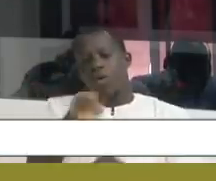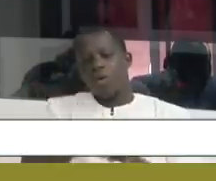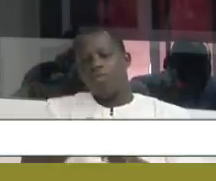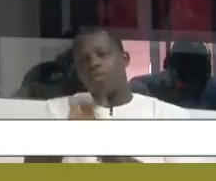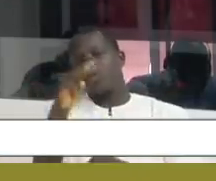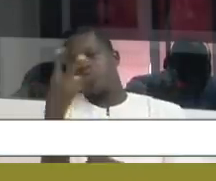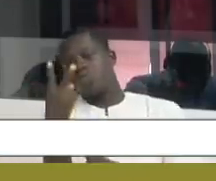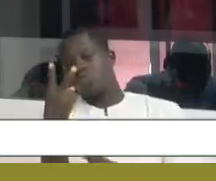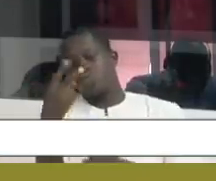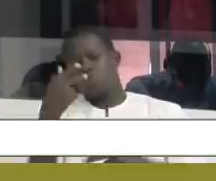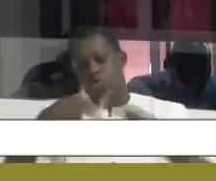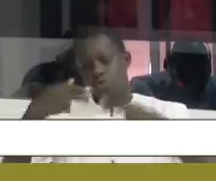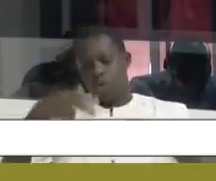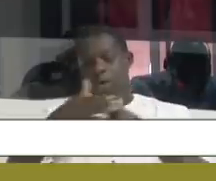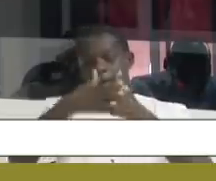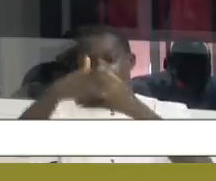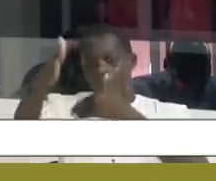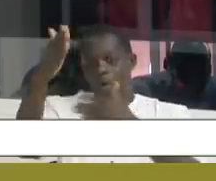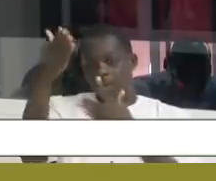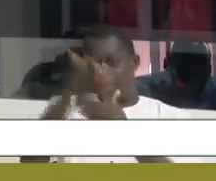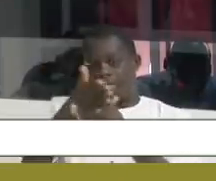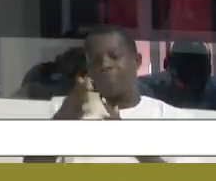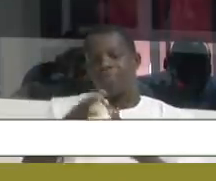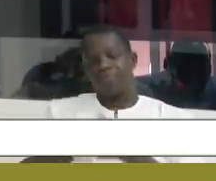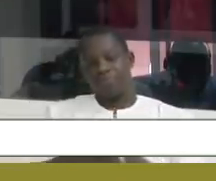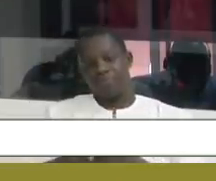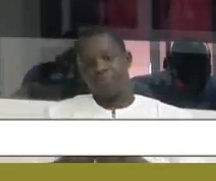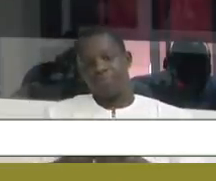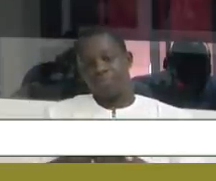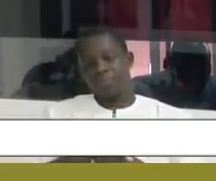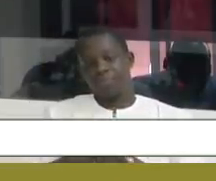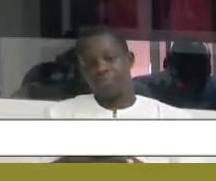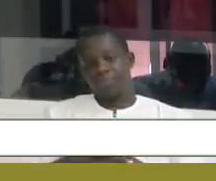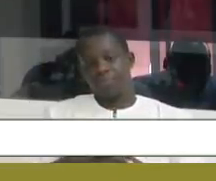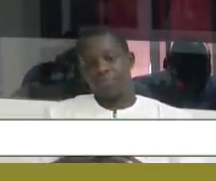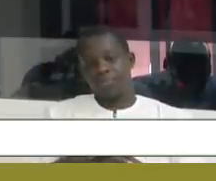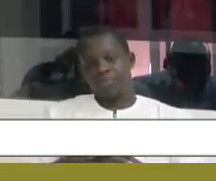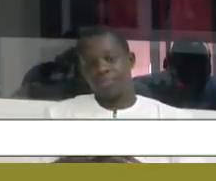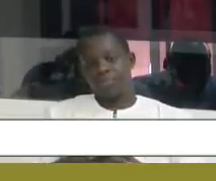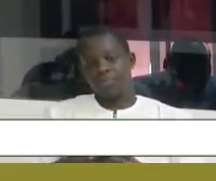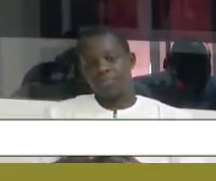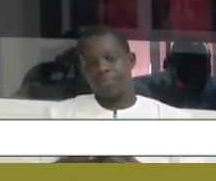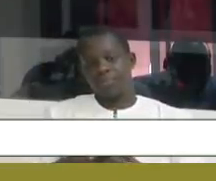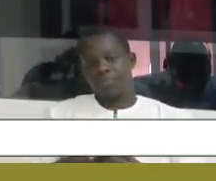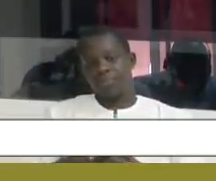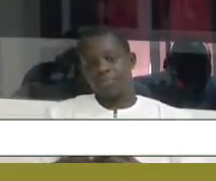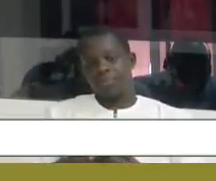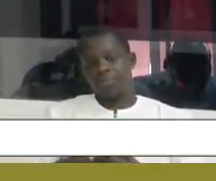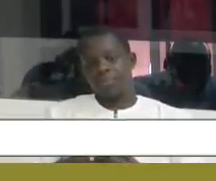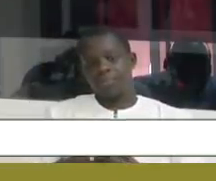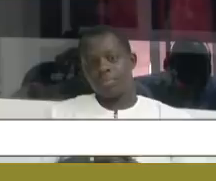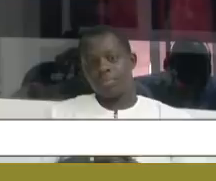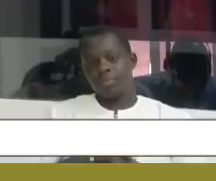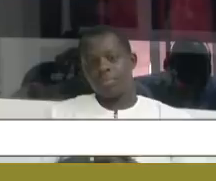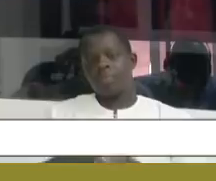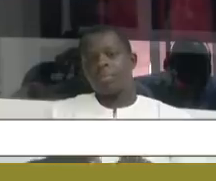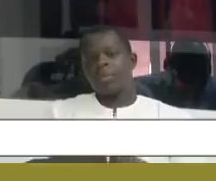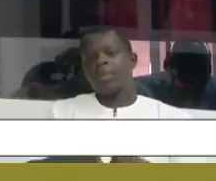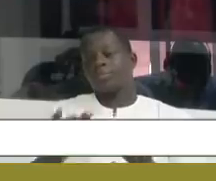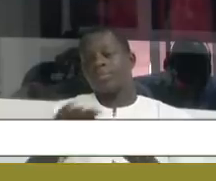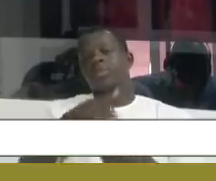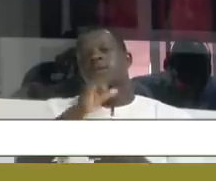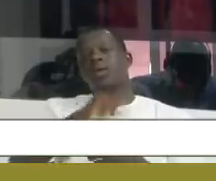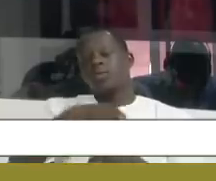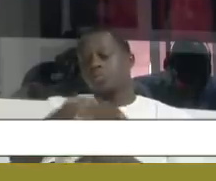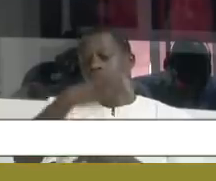stories is more believable? Well, sir, now you're trying to trivialize my testimony. No, I am